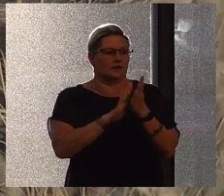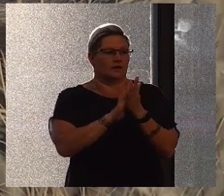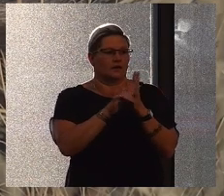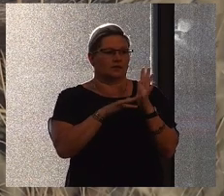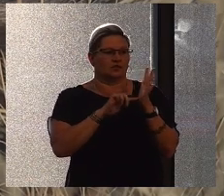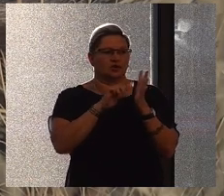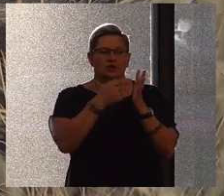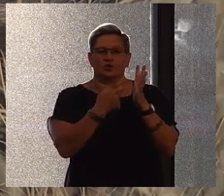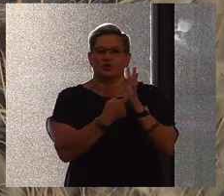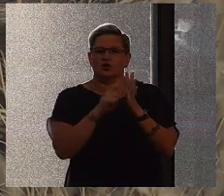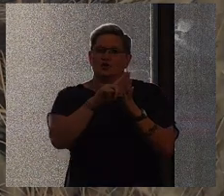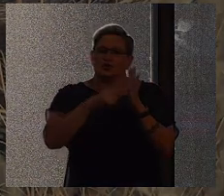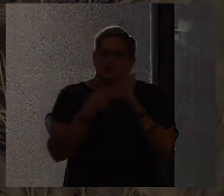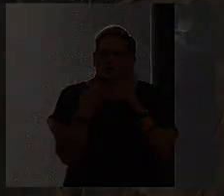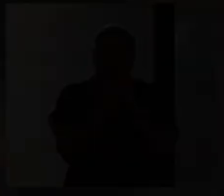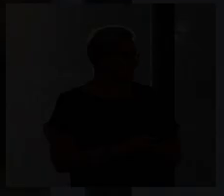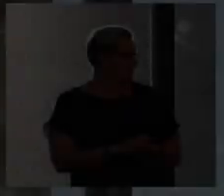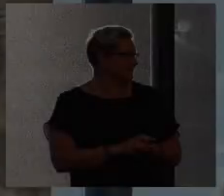to conduct Welcome to Country. Cheers.